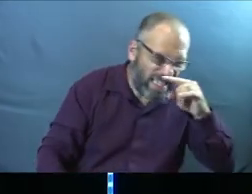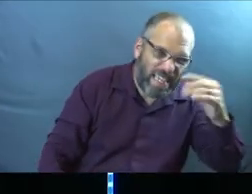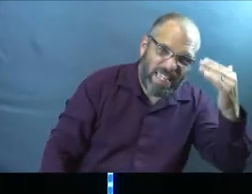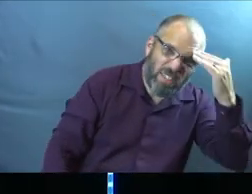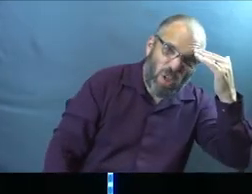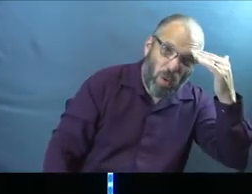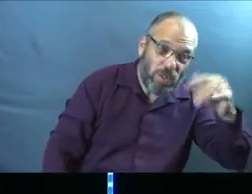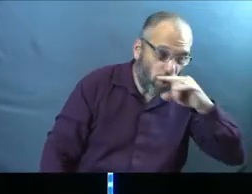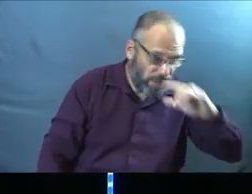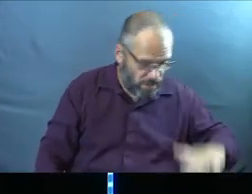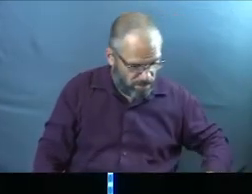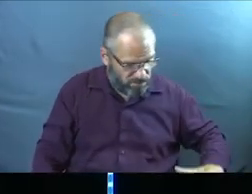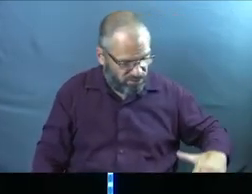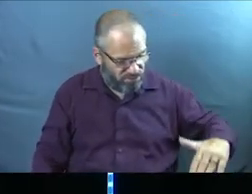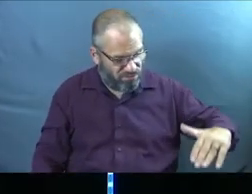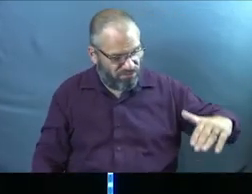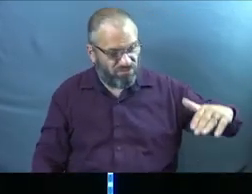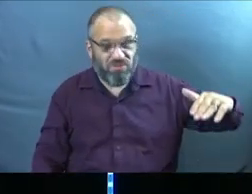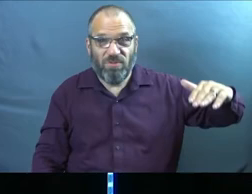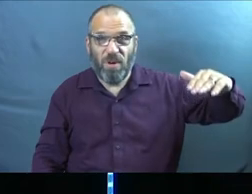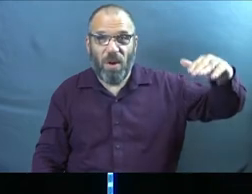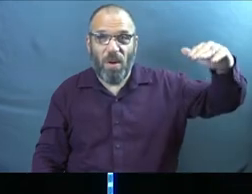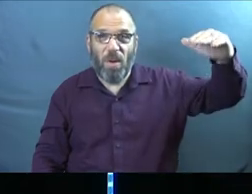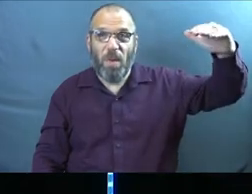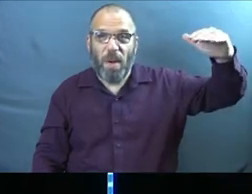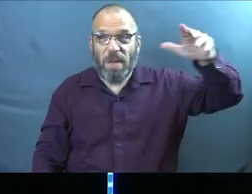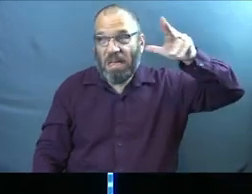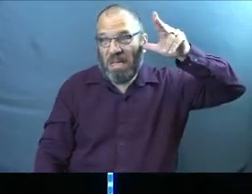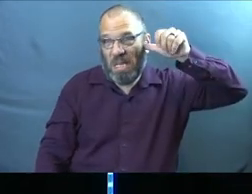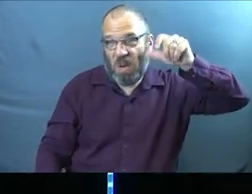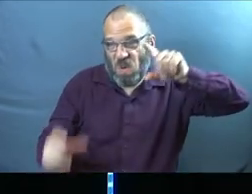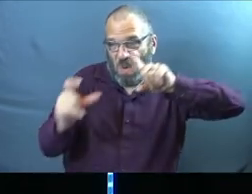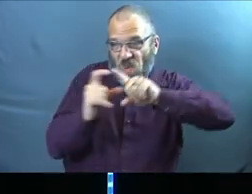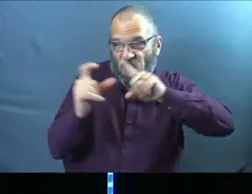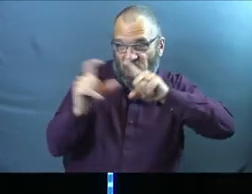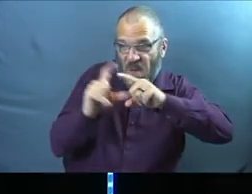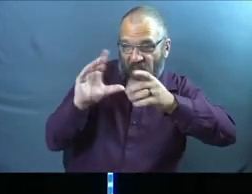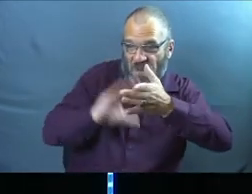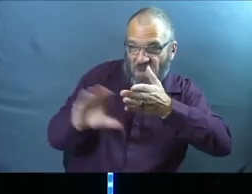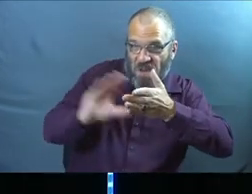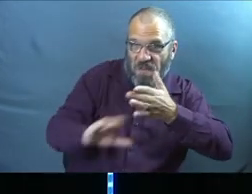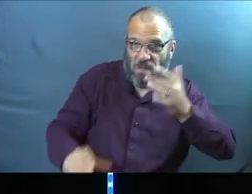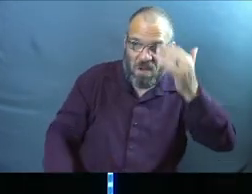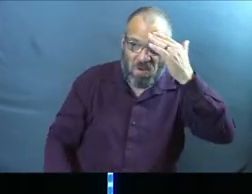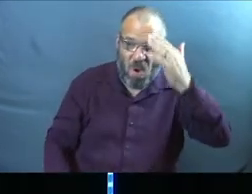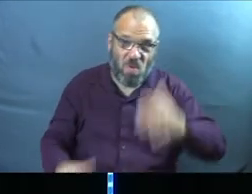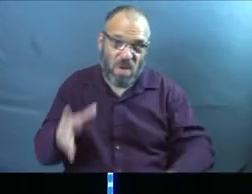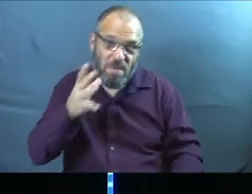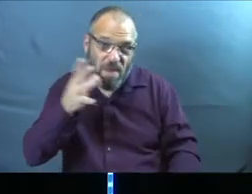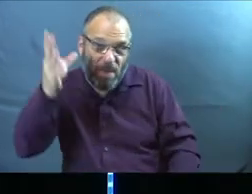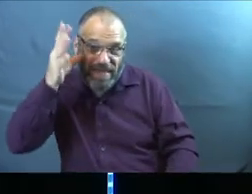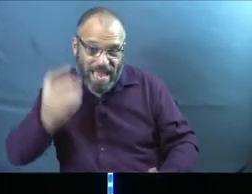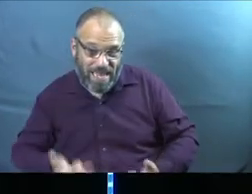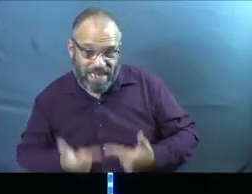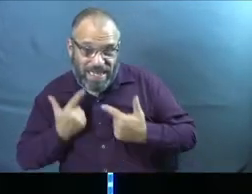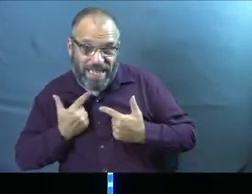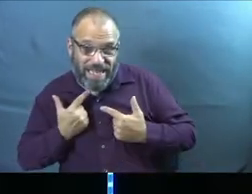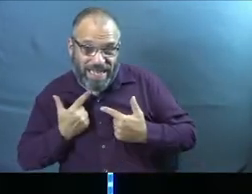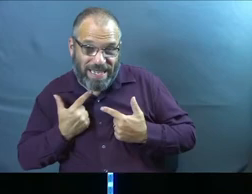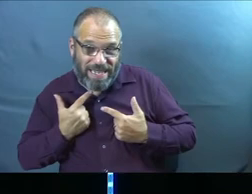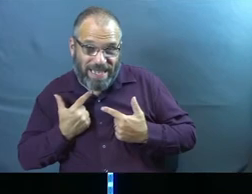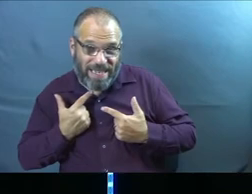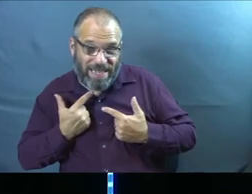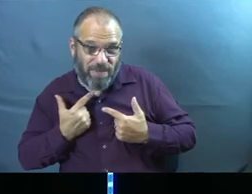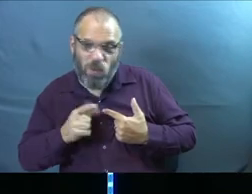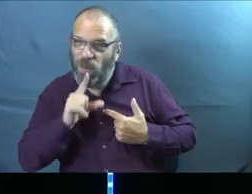And they grow up living in your house, and they grow up hearing words about forgiveness, but knowing that what we really mean in the Christian life is that